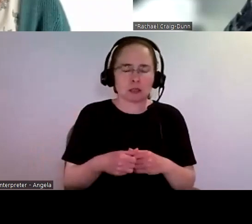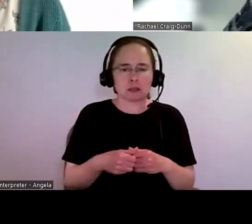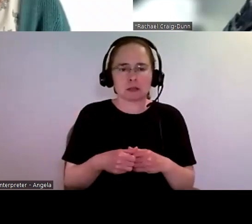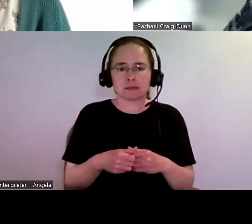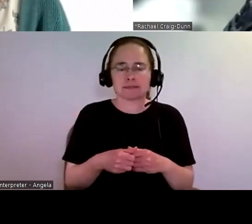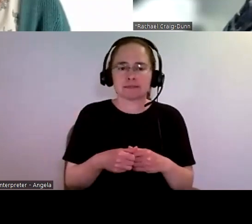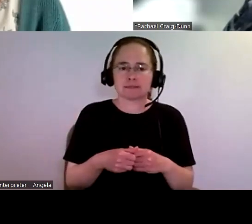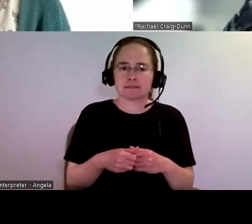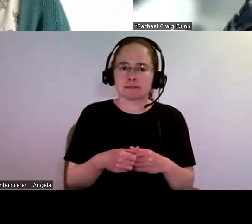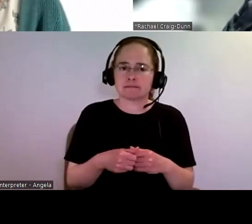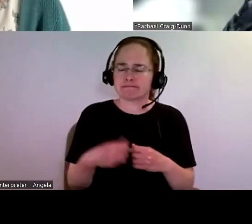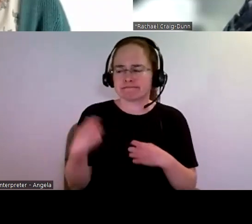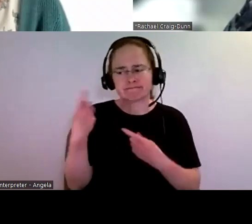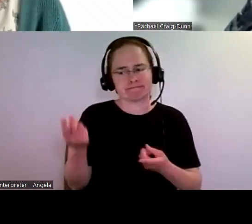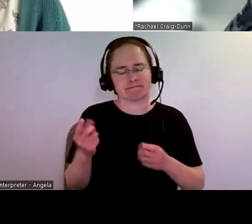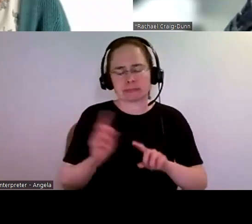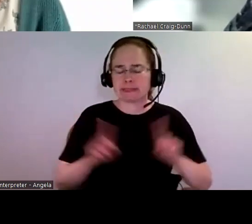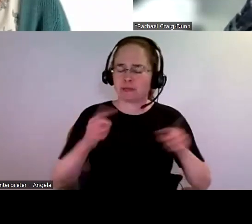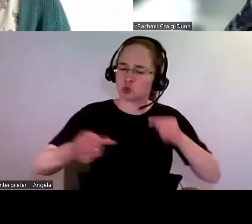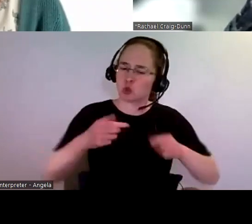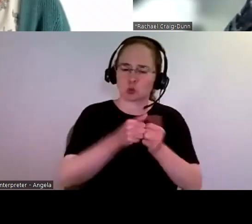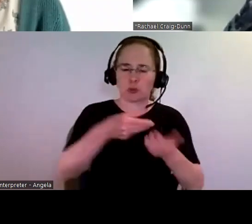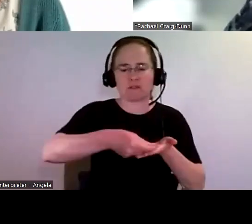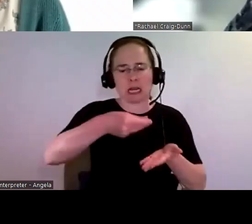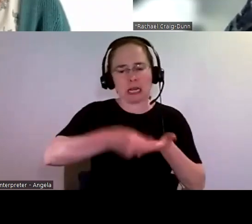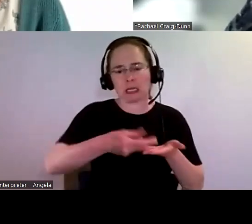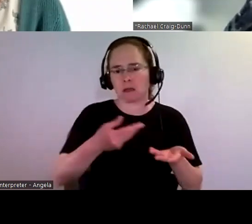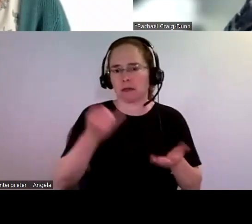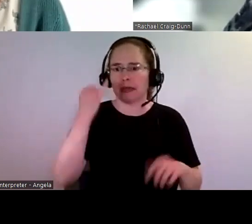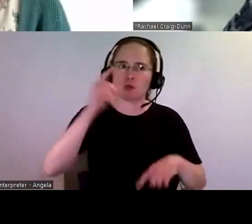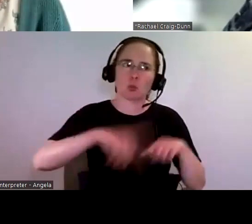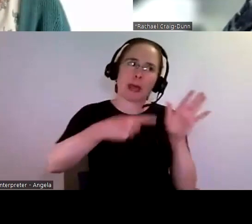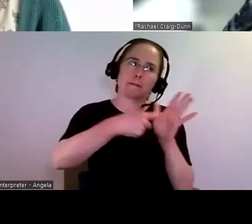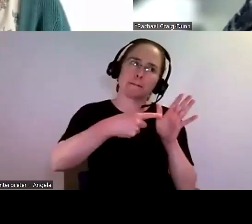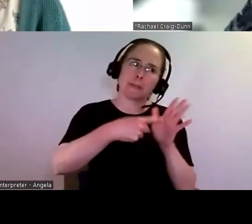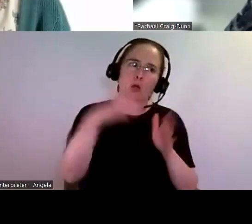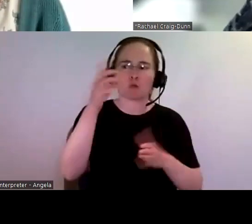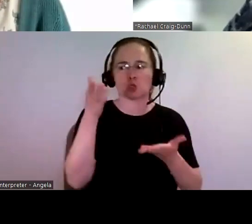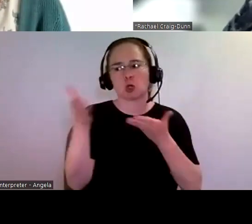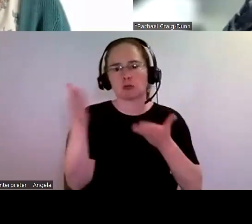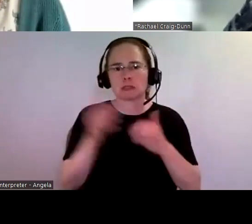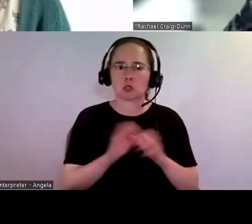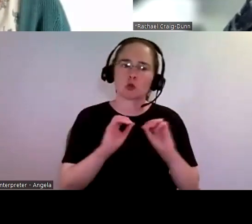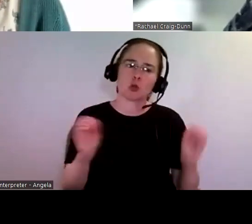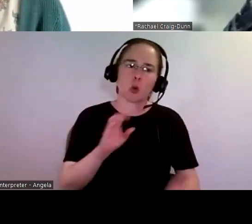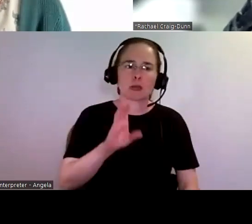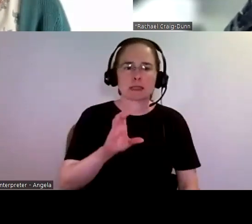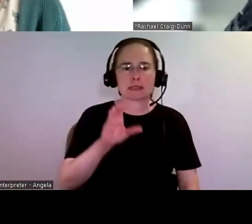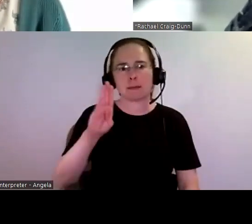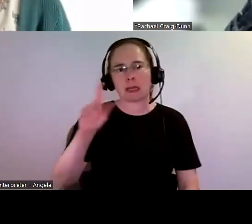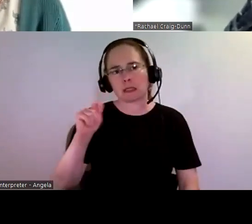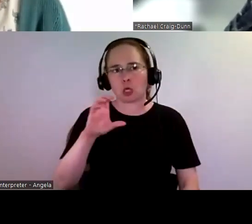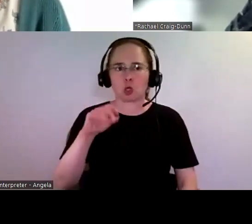lots of different funding struggles if there's not a way to bill for services. You know, if there's not a CPT code or, you know,